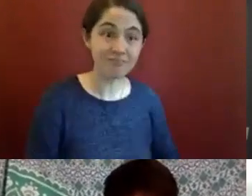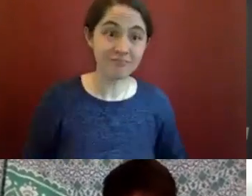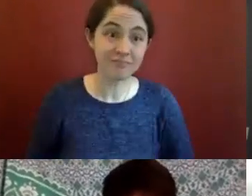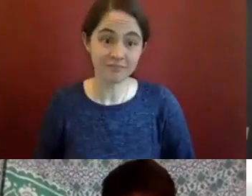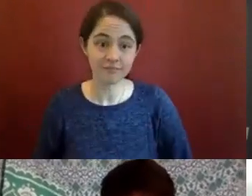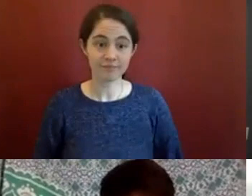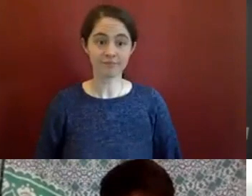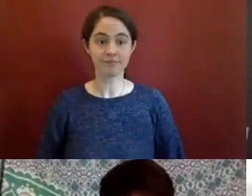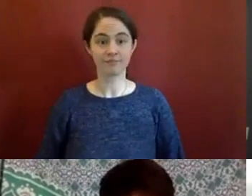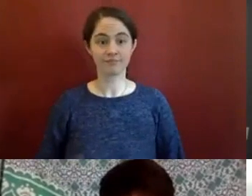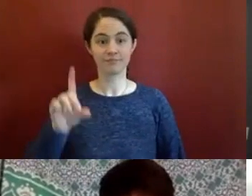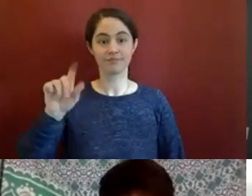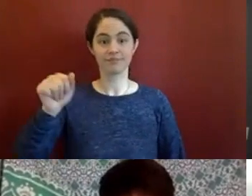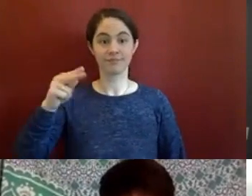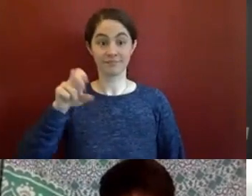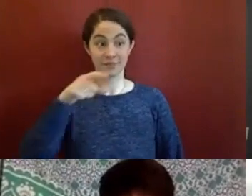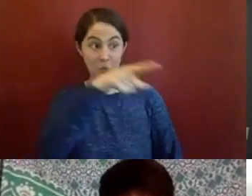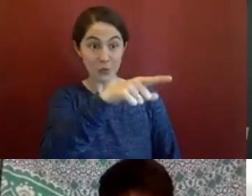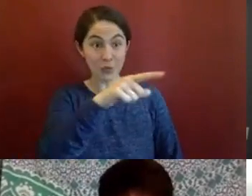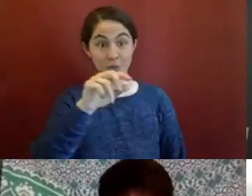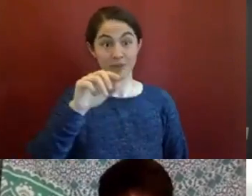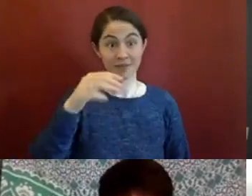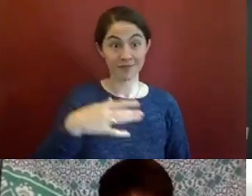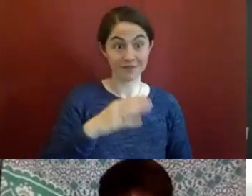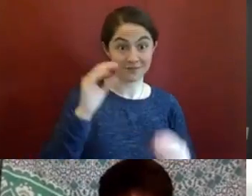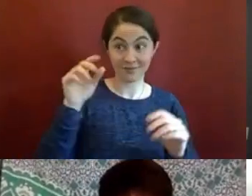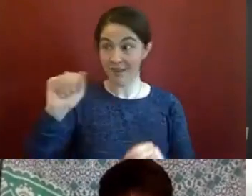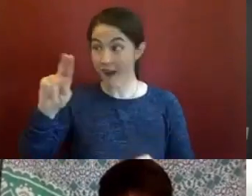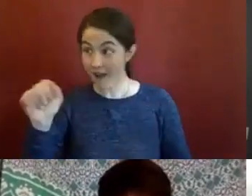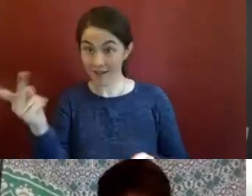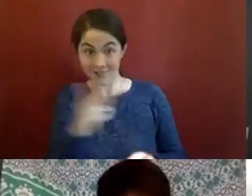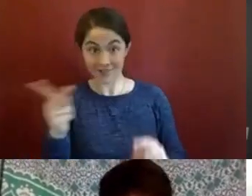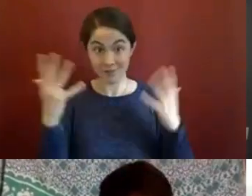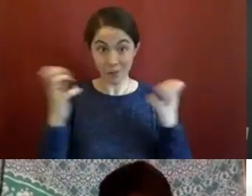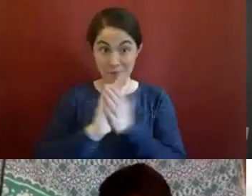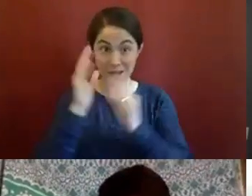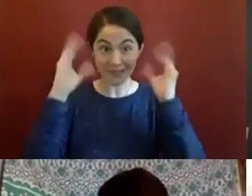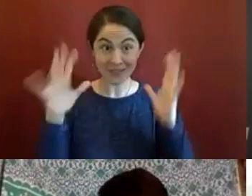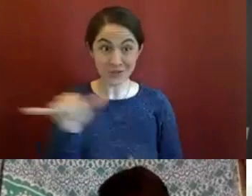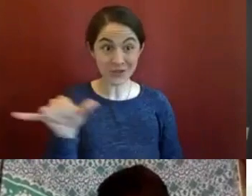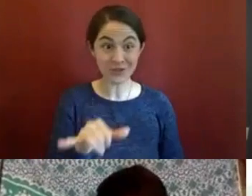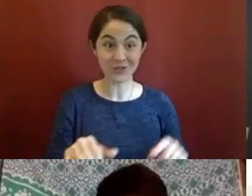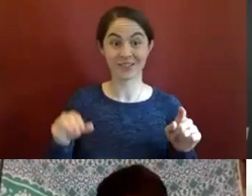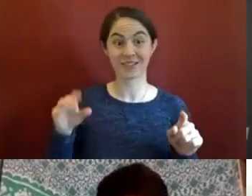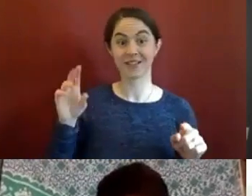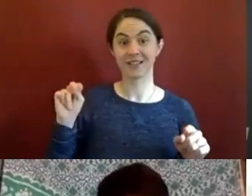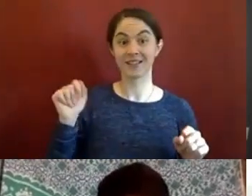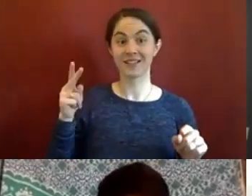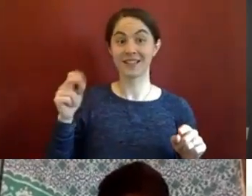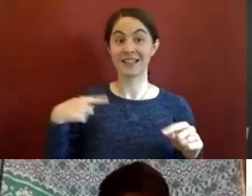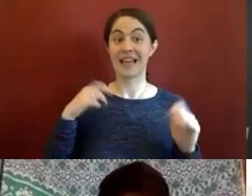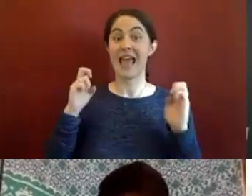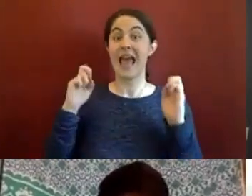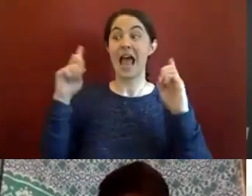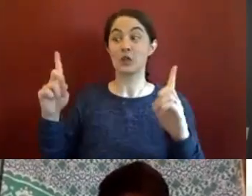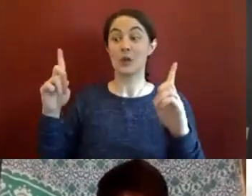Natalie, are you interested in becoming a teacher? Anna, as well, you guys interested in becoming teachers? Education's not really the way